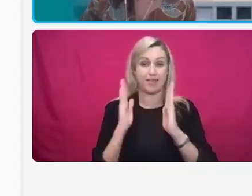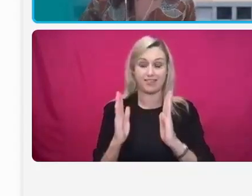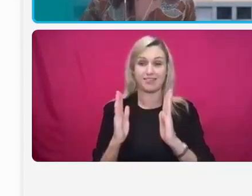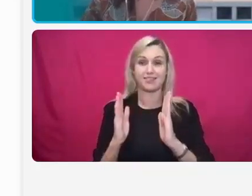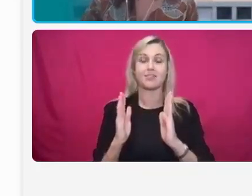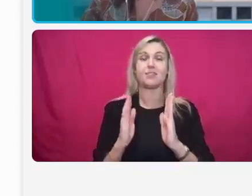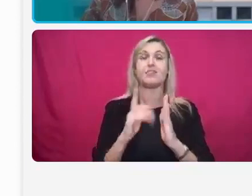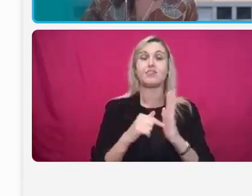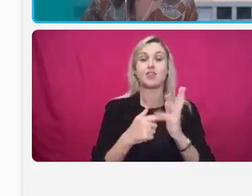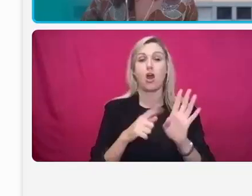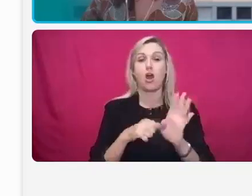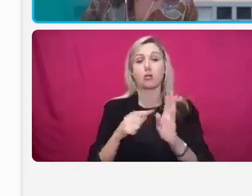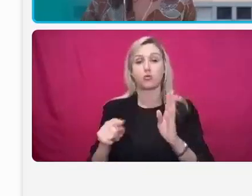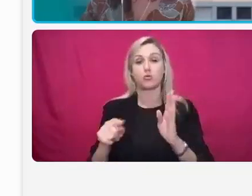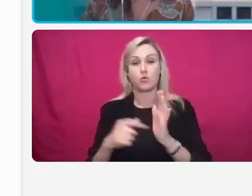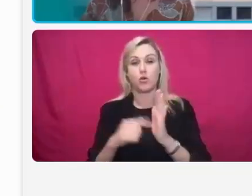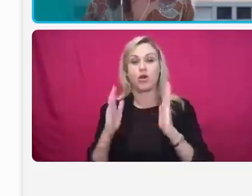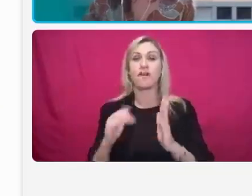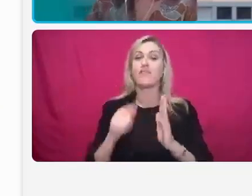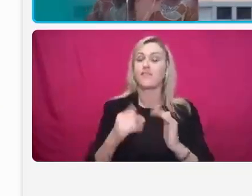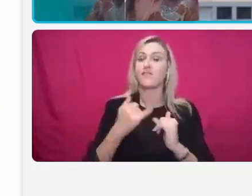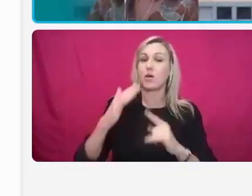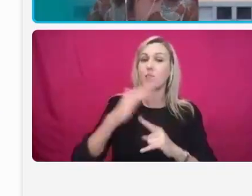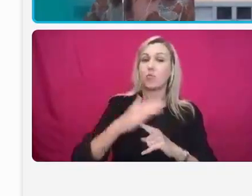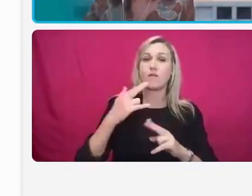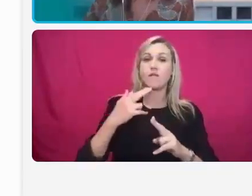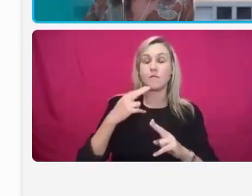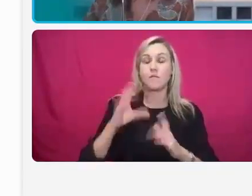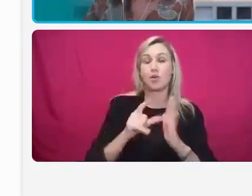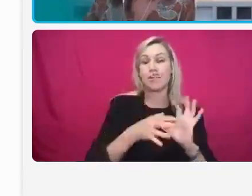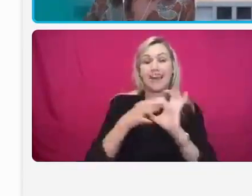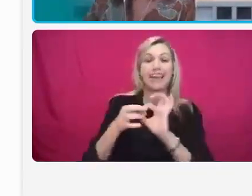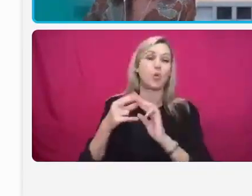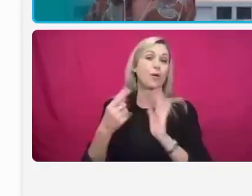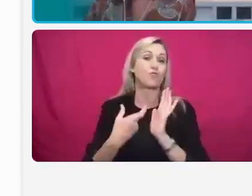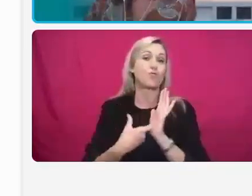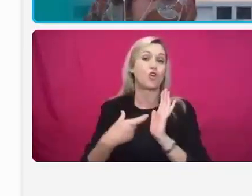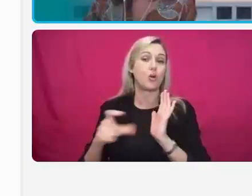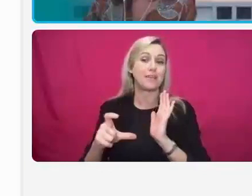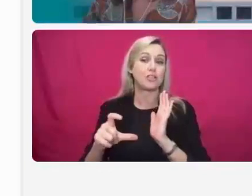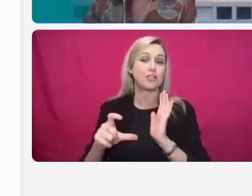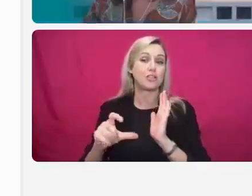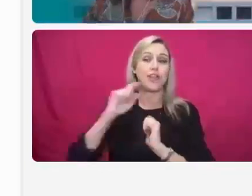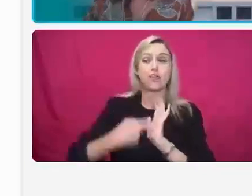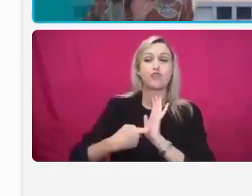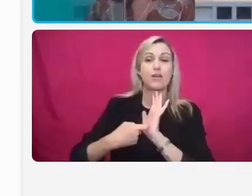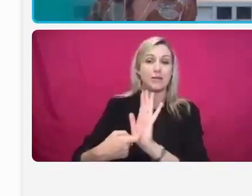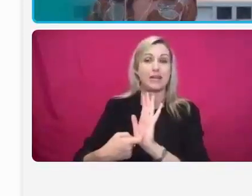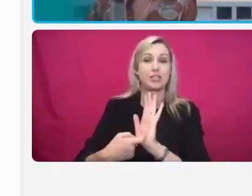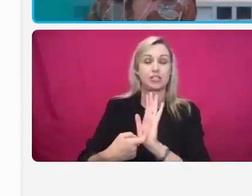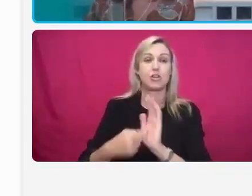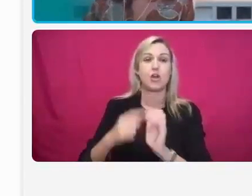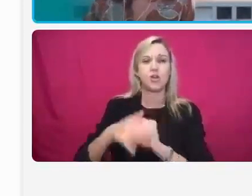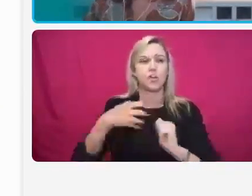financial reporting are key to the recommendations from the Royal Commission, which go to greater oversight